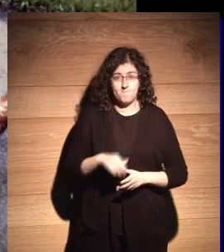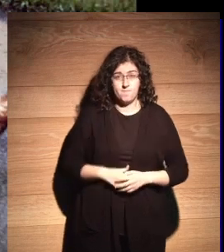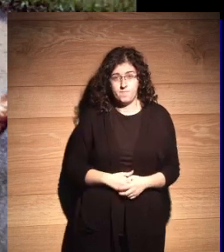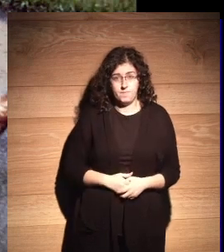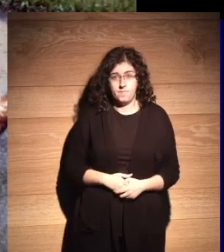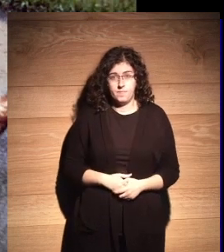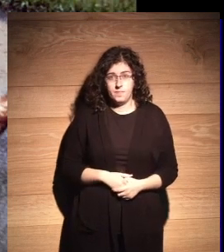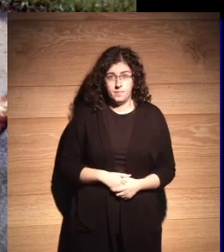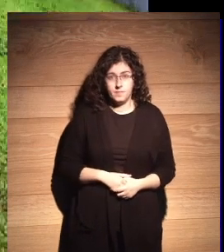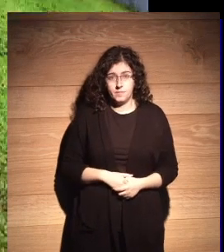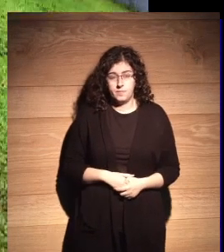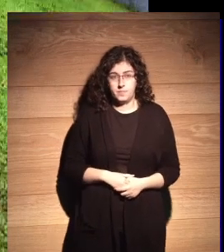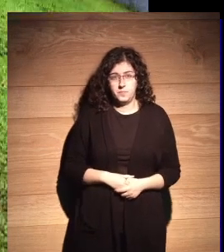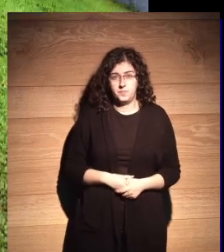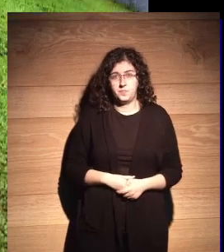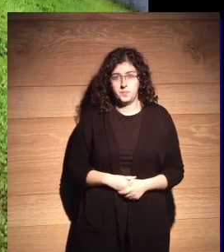Steve.